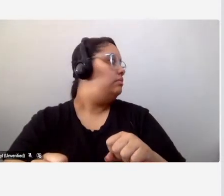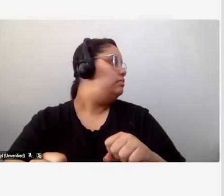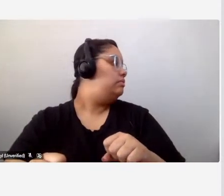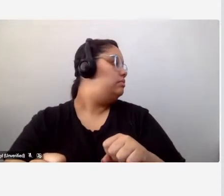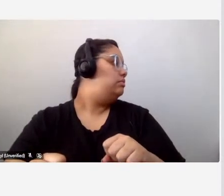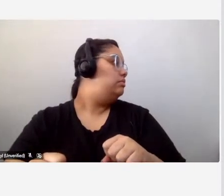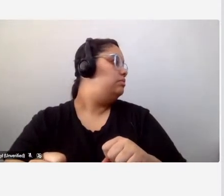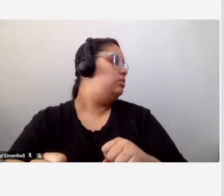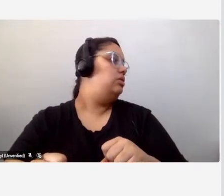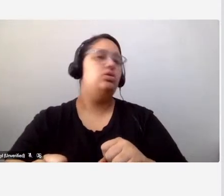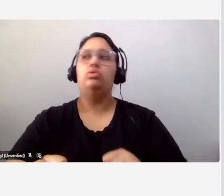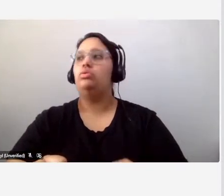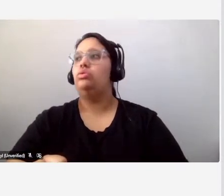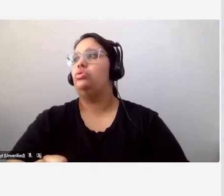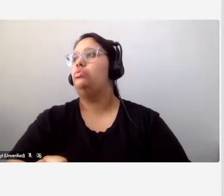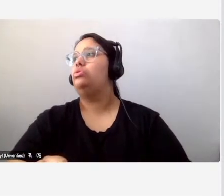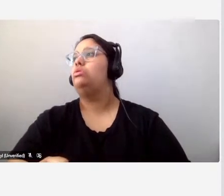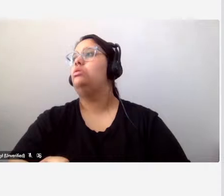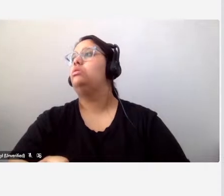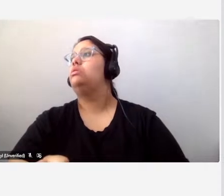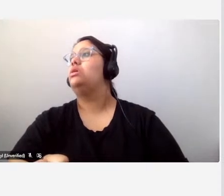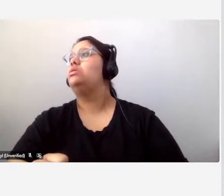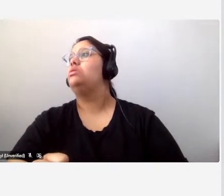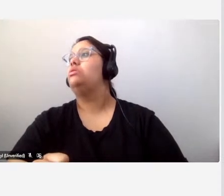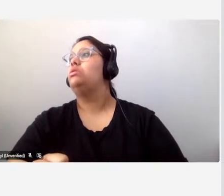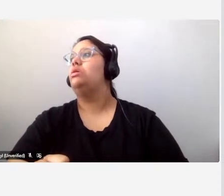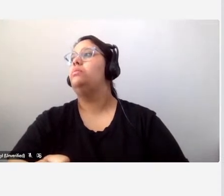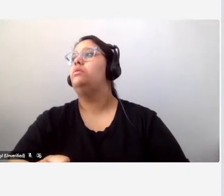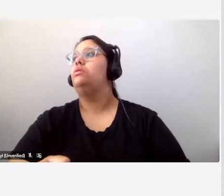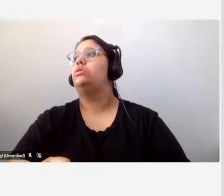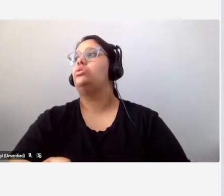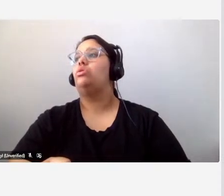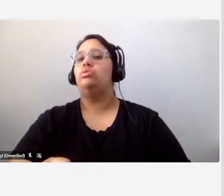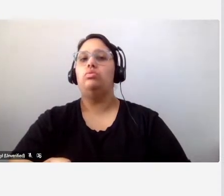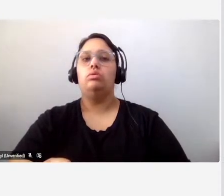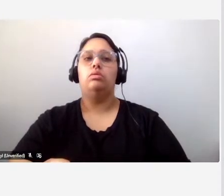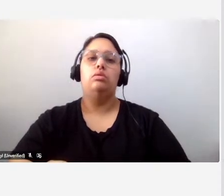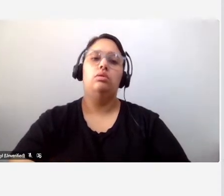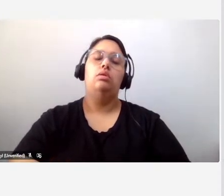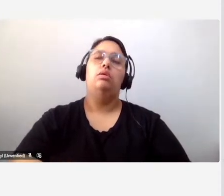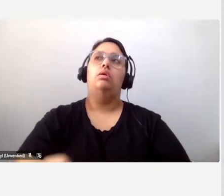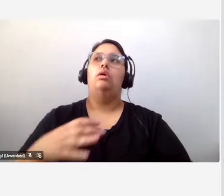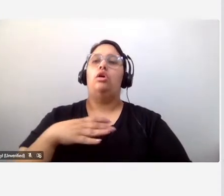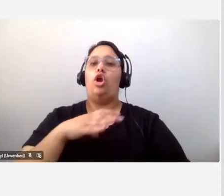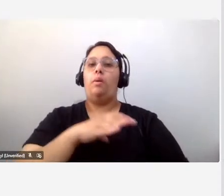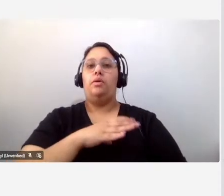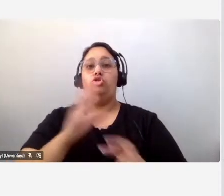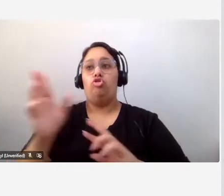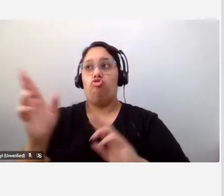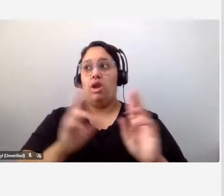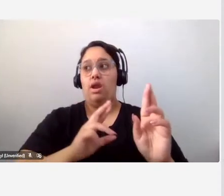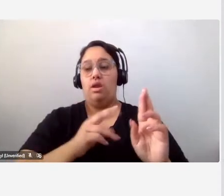affected this particular platform, instance? Is the commission ready